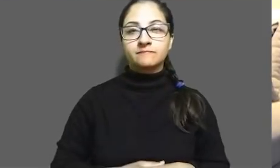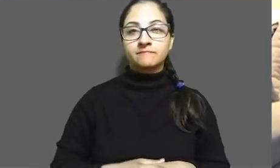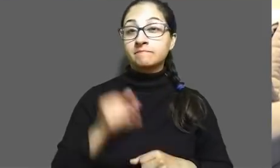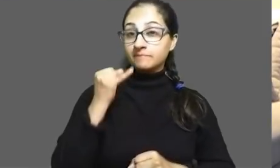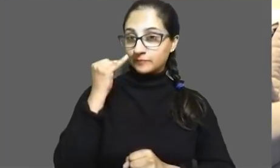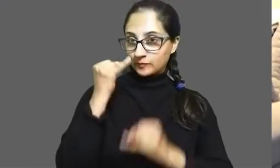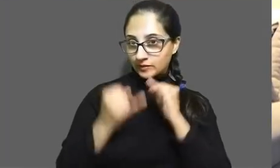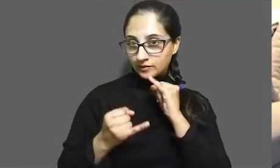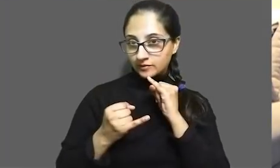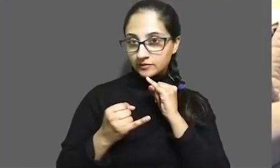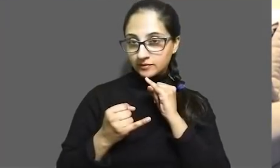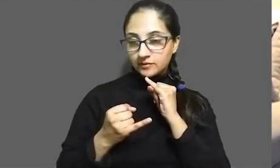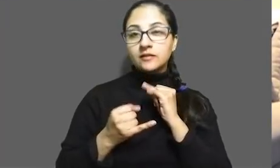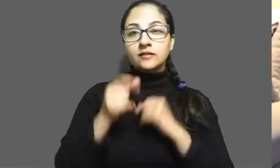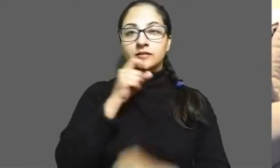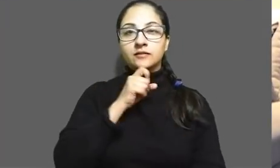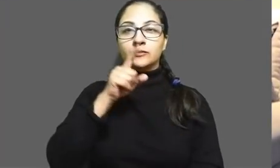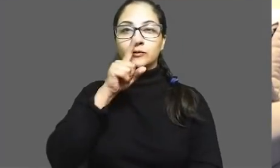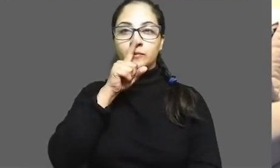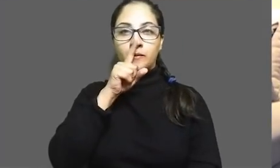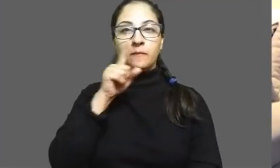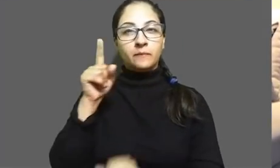at the beginning of the pandemic.